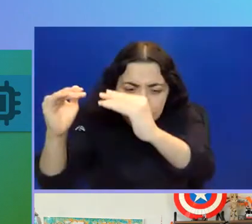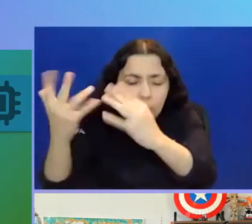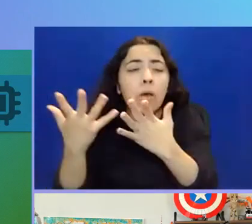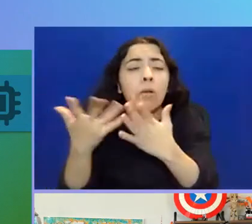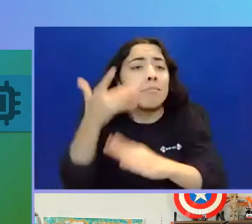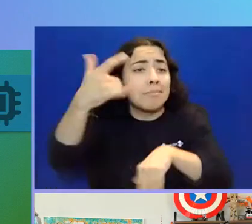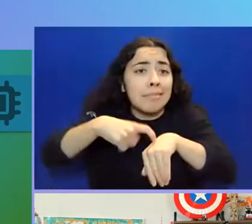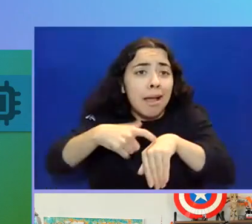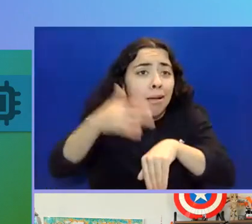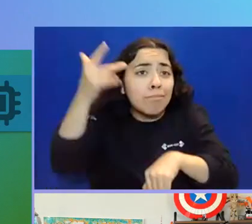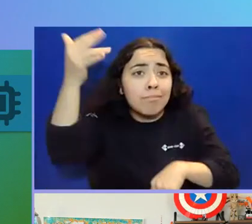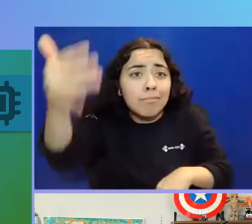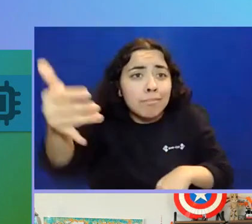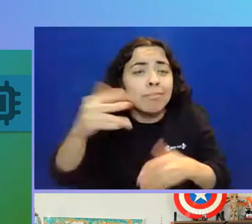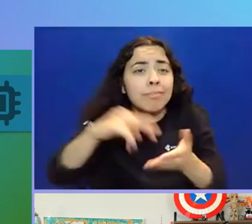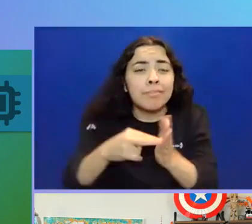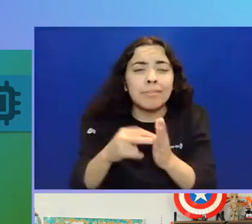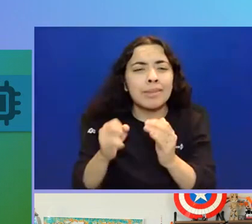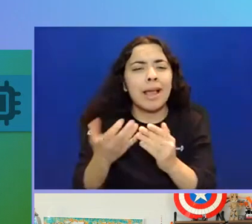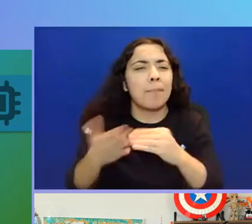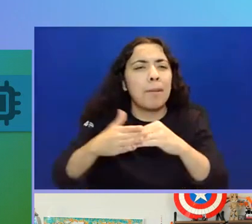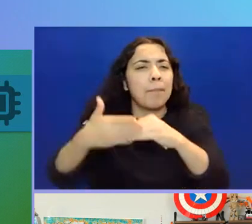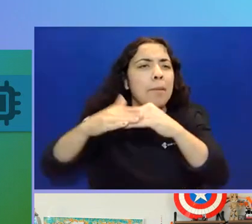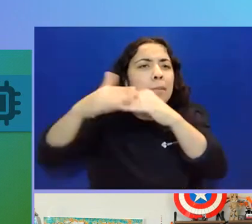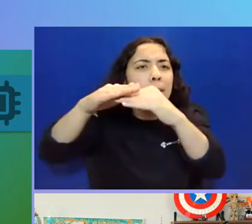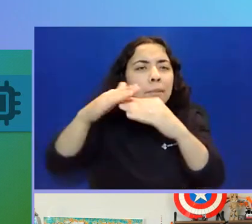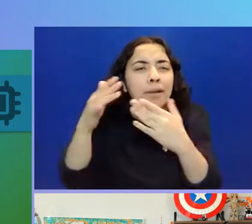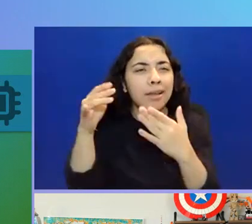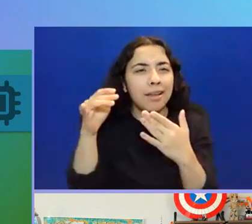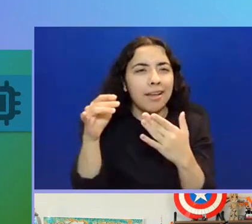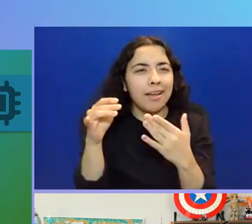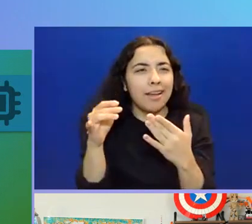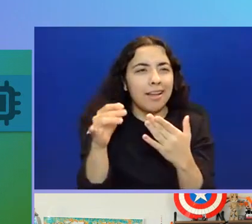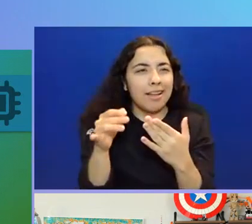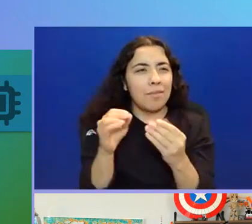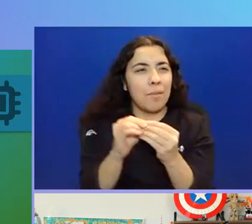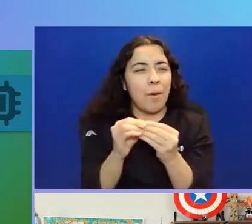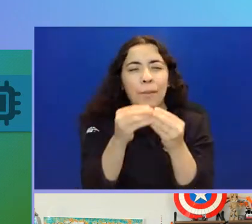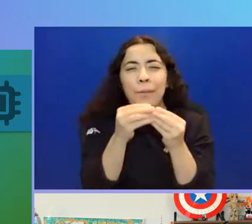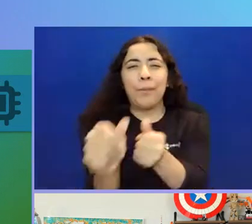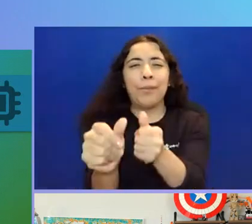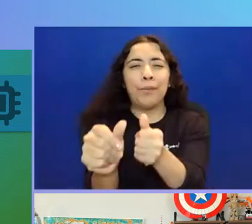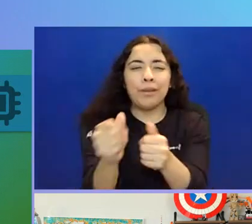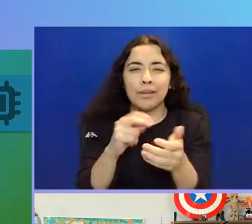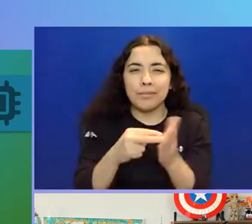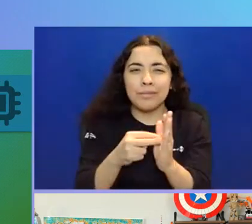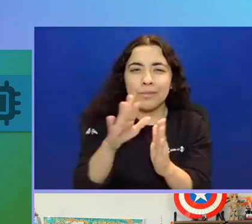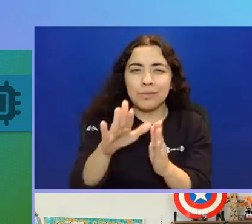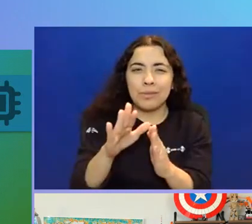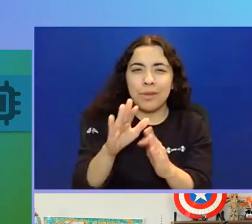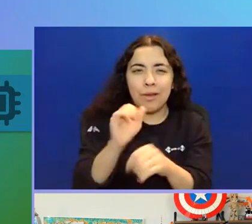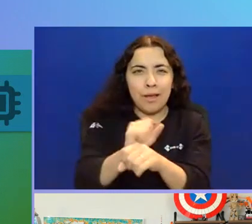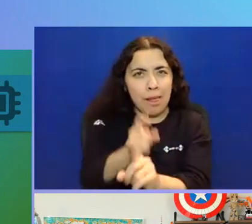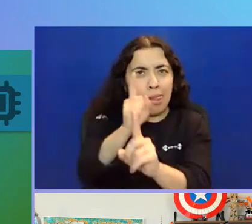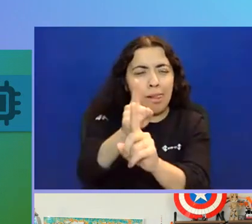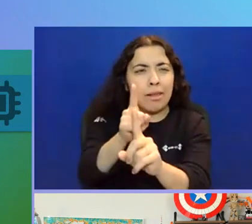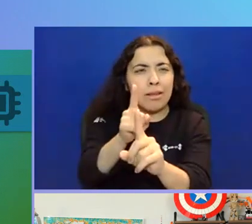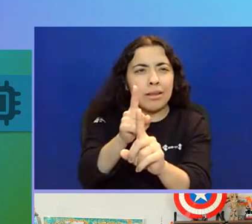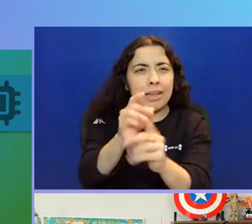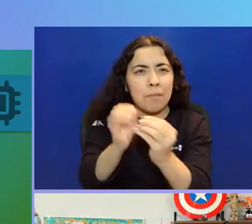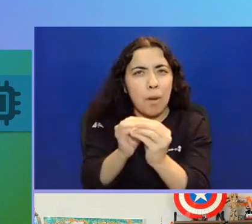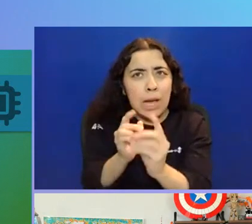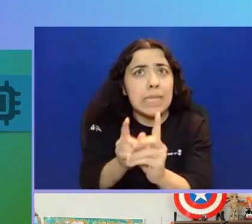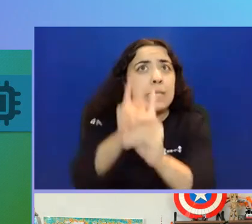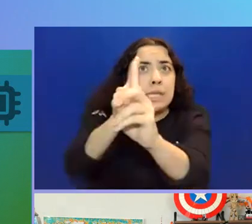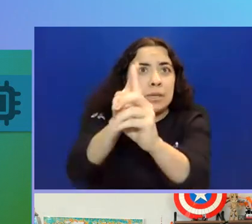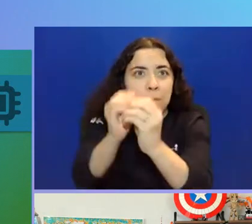time, you can enhance that and kind of ratchet that down, if you will, to push yourself further in the right direction. But if you